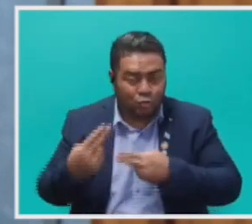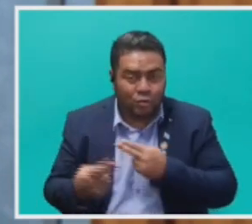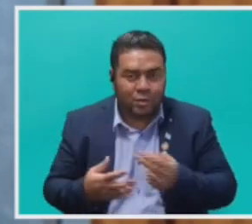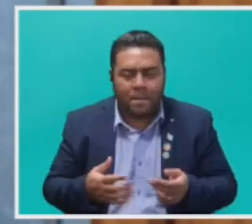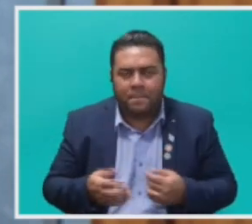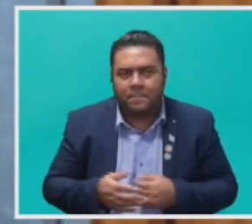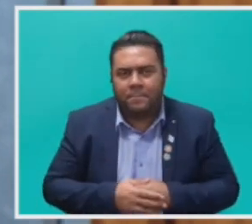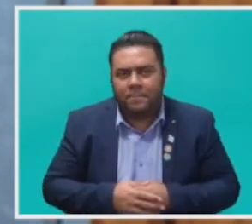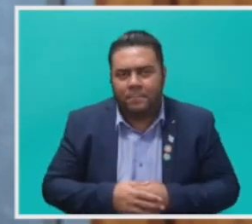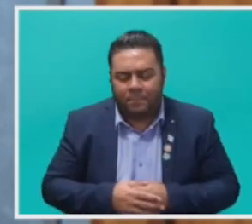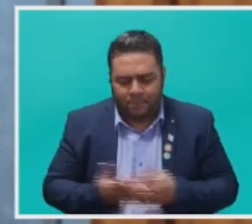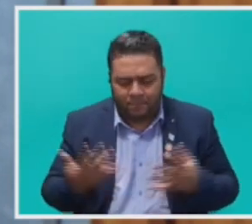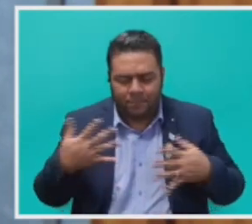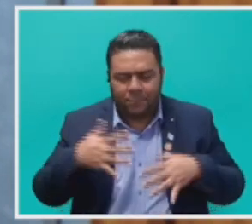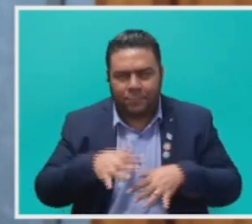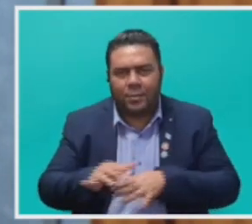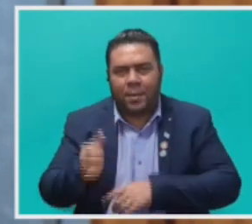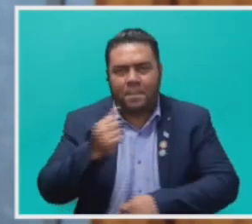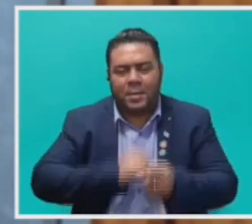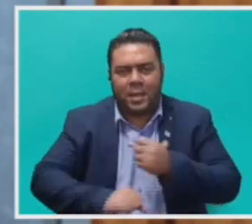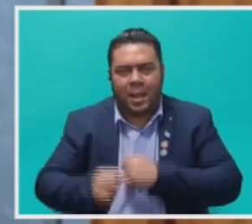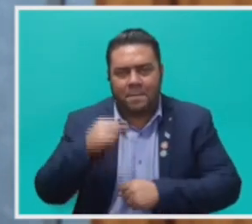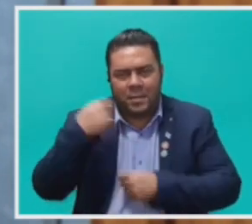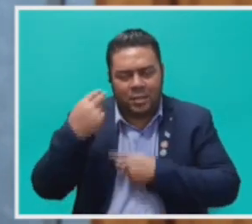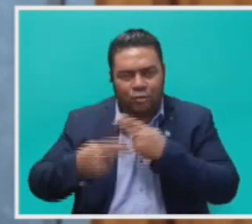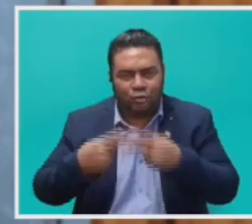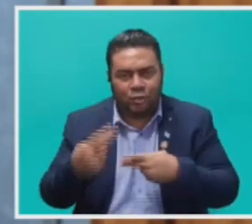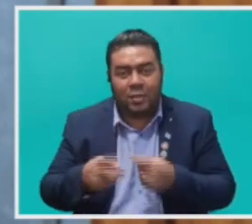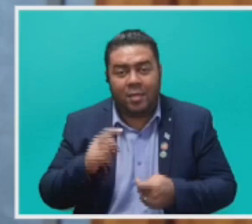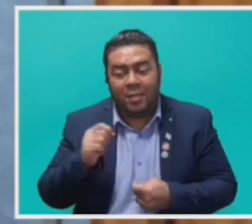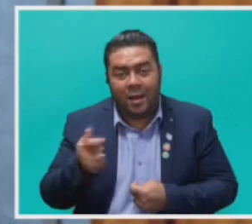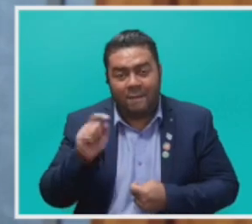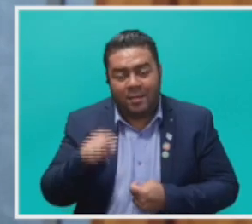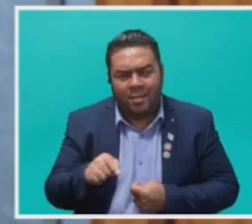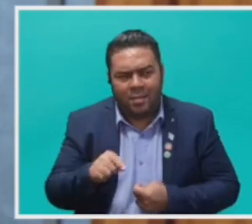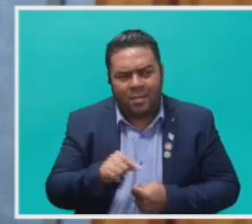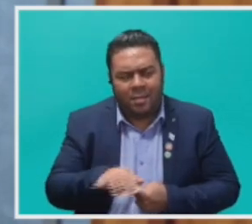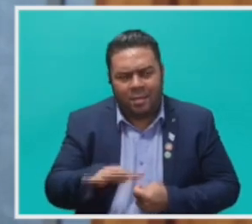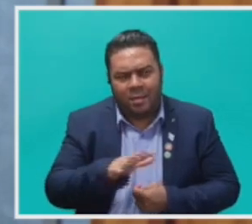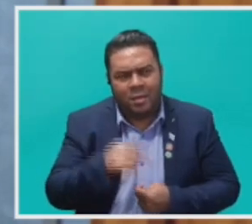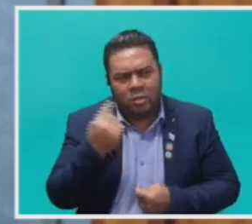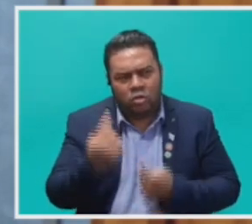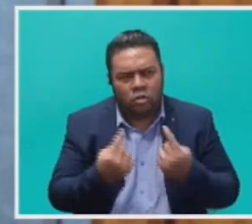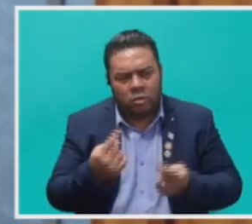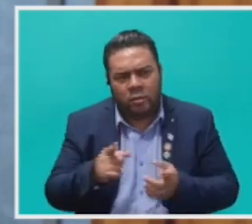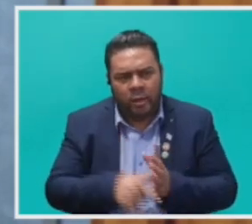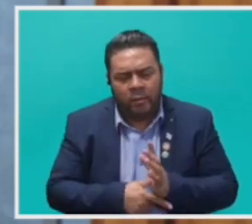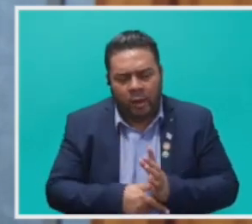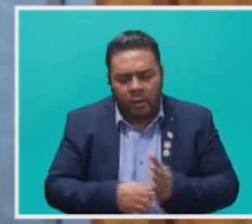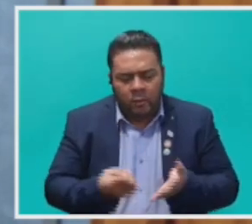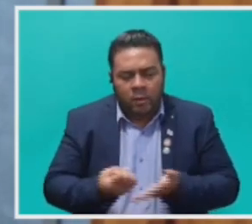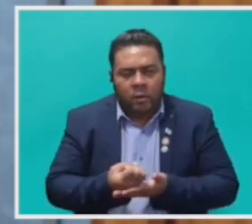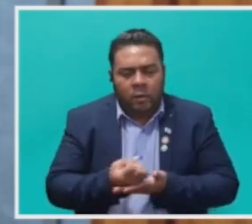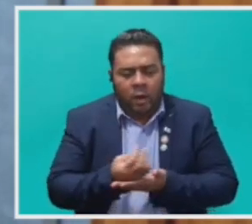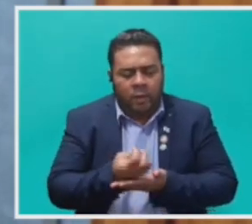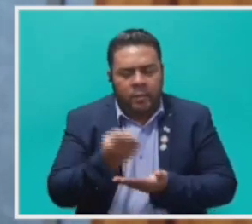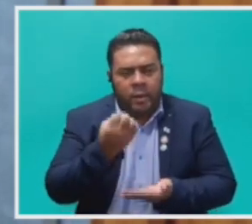pass into history. After them, each time, Mr. Speaker, our economy has